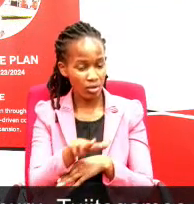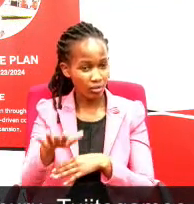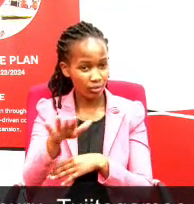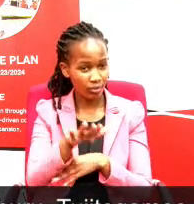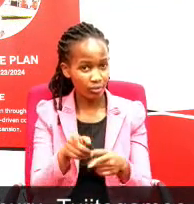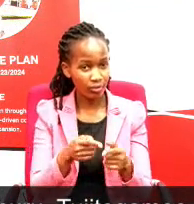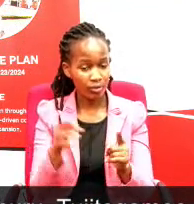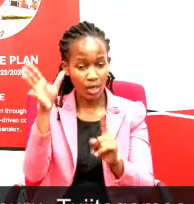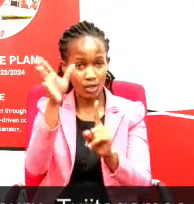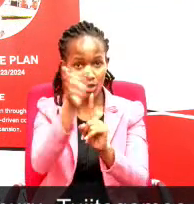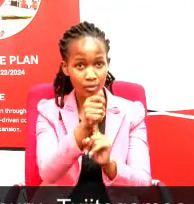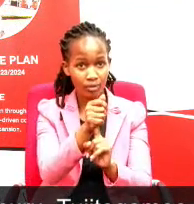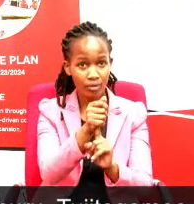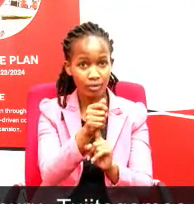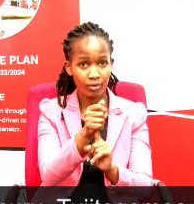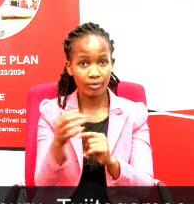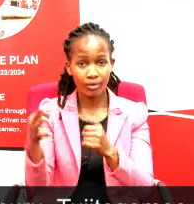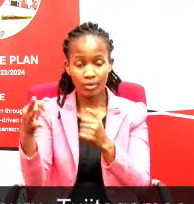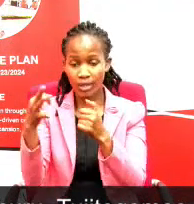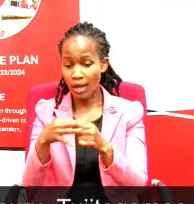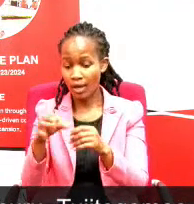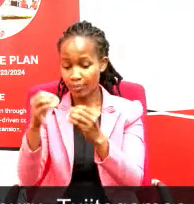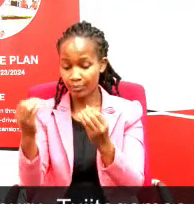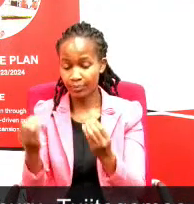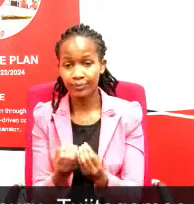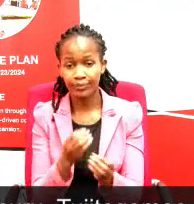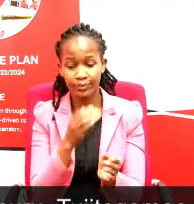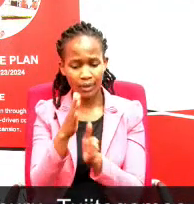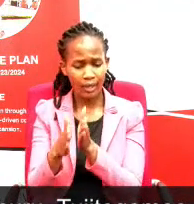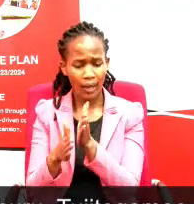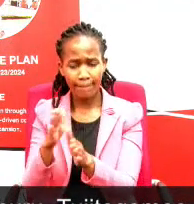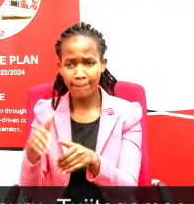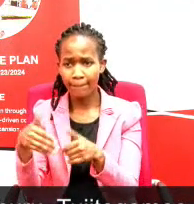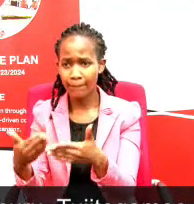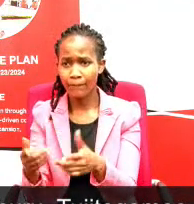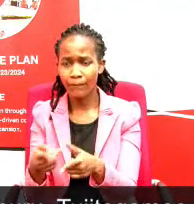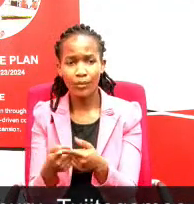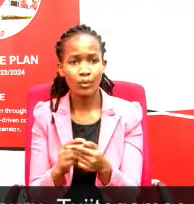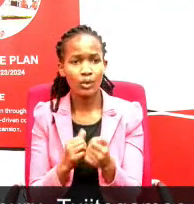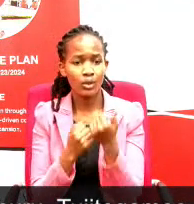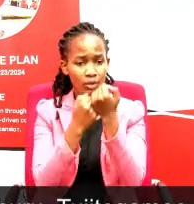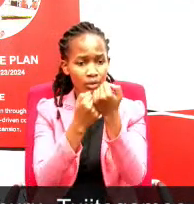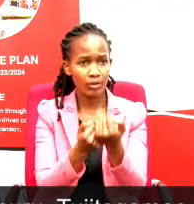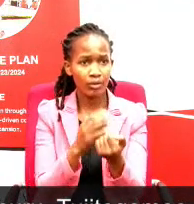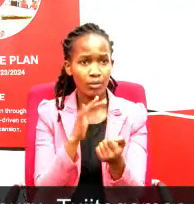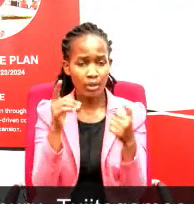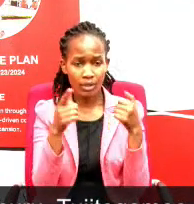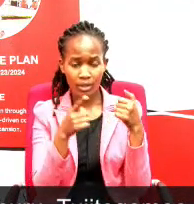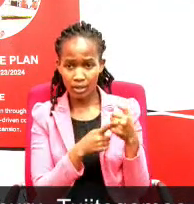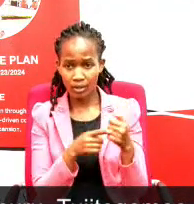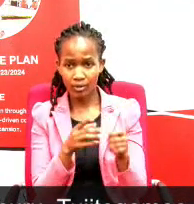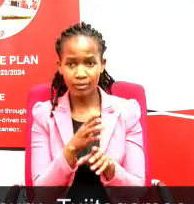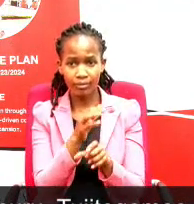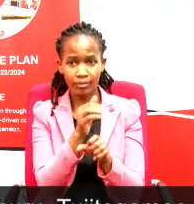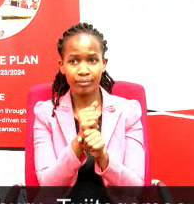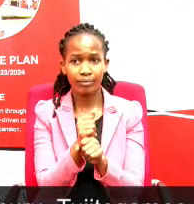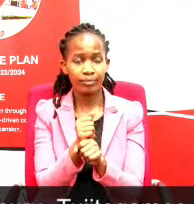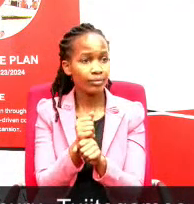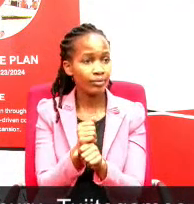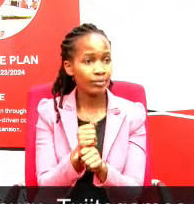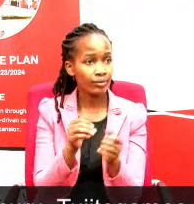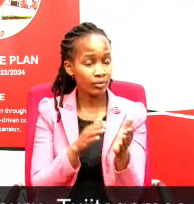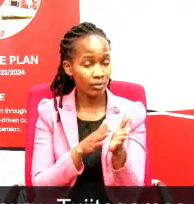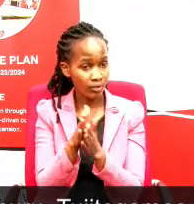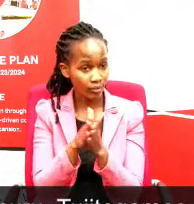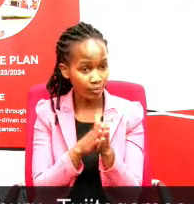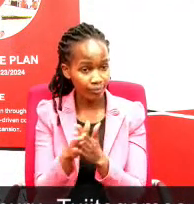The achievement of the 8th Corporate Plan deliverables will be supported by 6 thrusts: revenue mobilization,